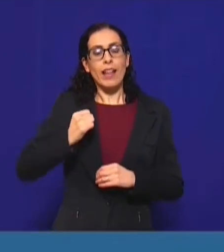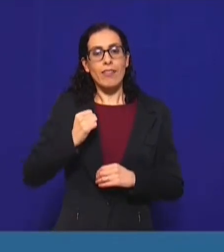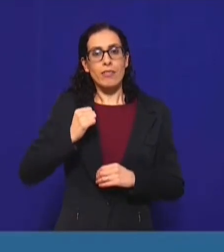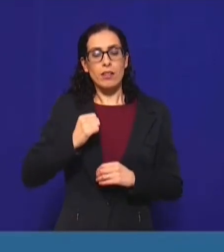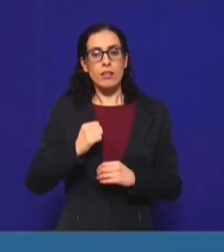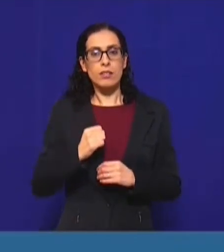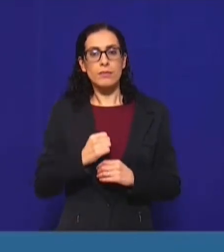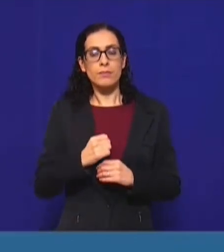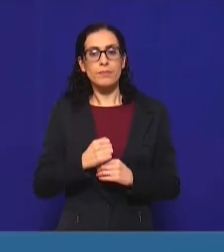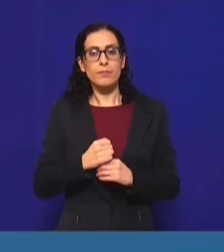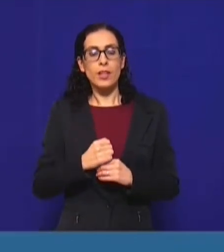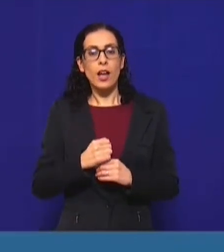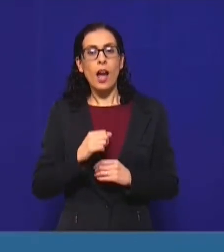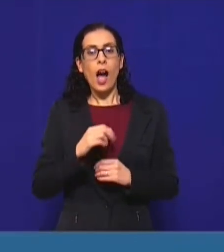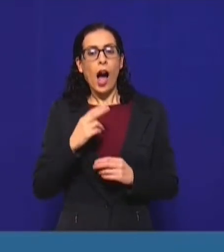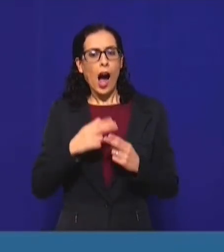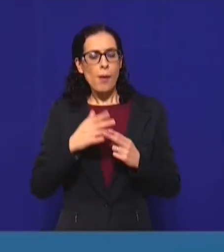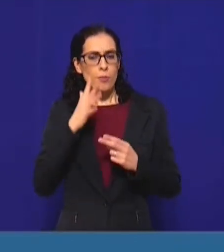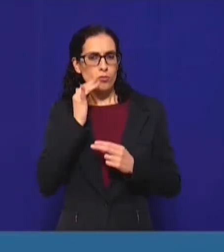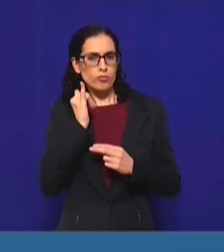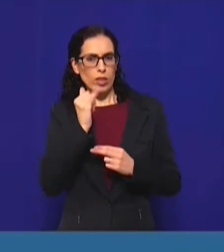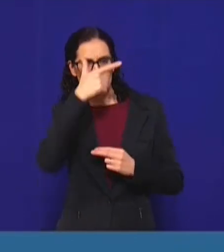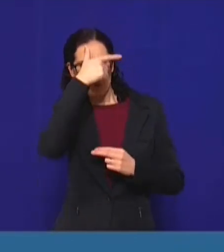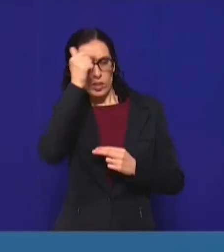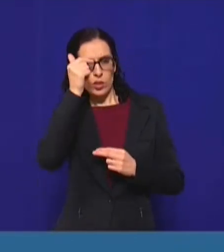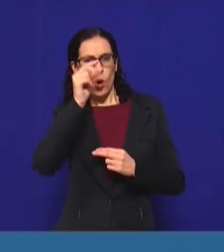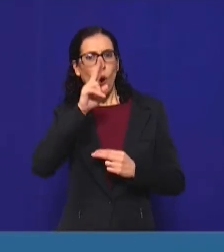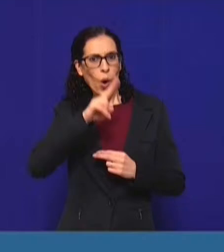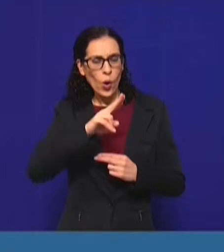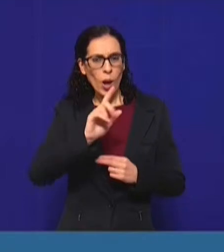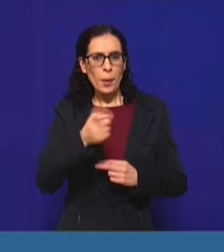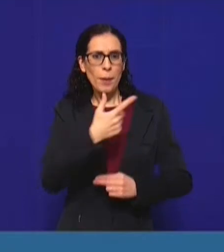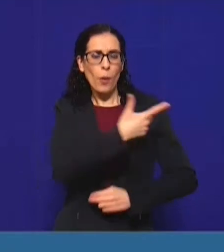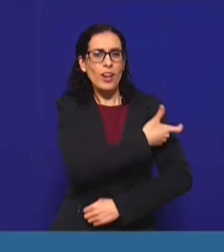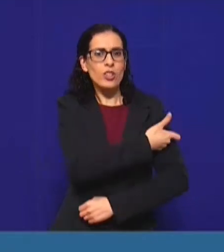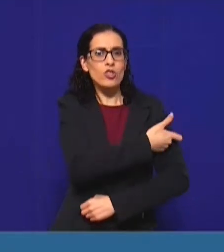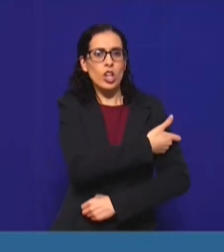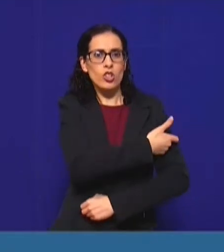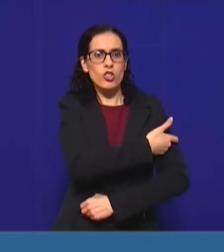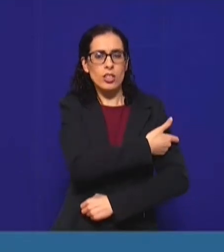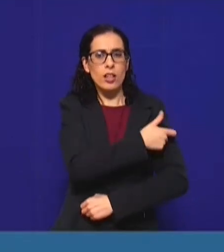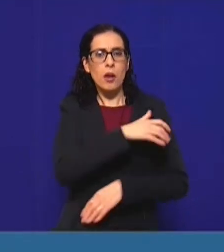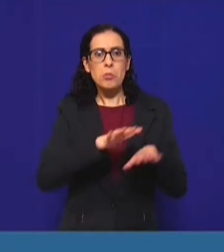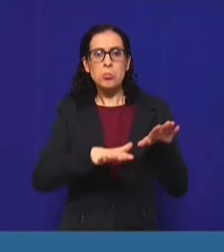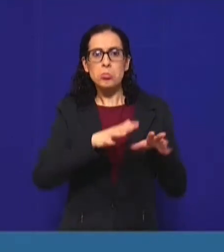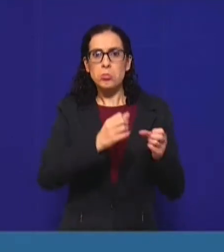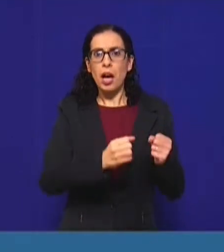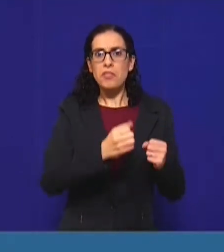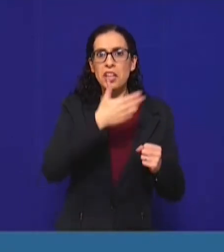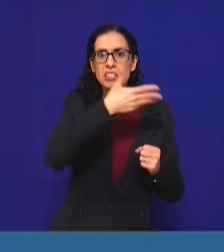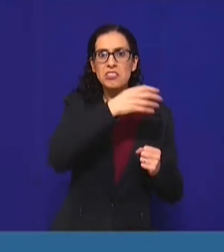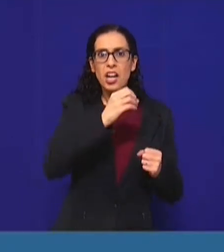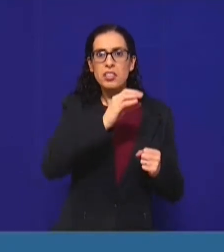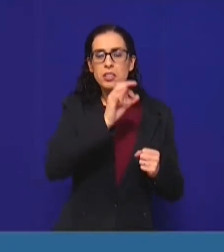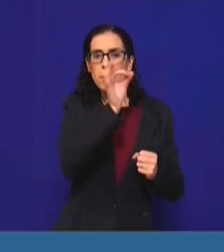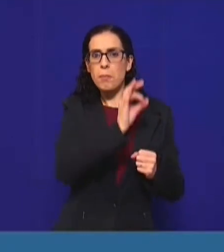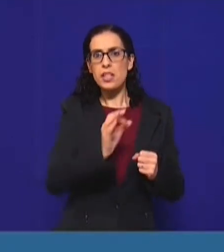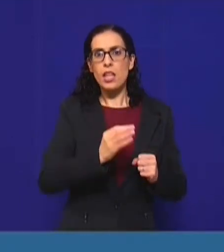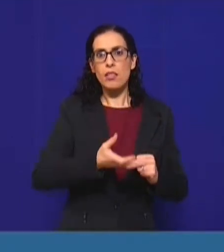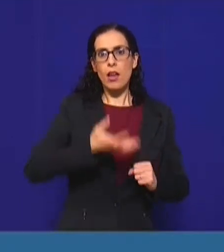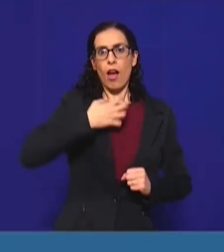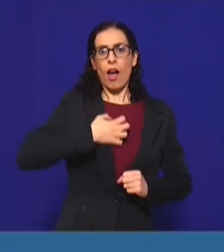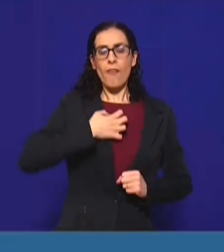it-trial bl-AstraZeneca fejn sabu li anka bl-ewwel doża hemmhekk ħajkollok il-fuq minn 90%